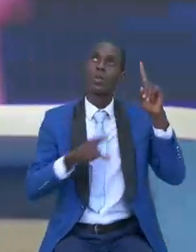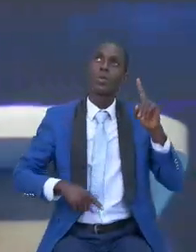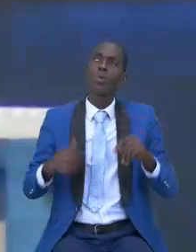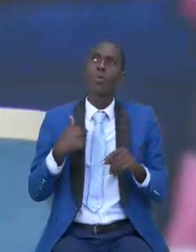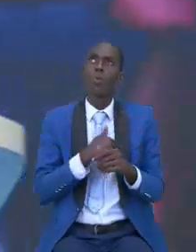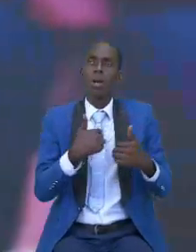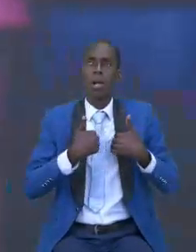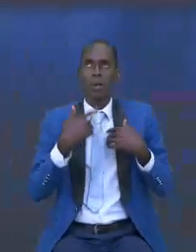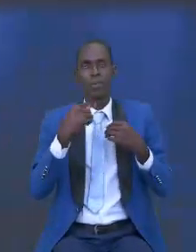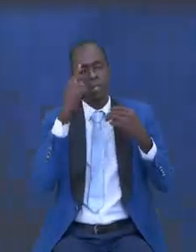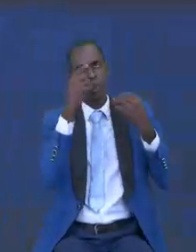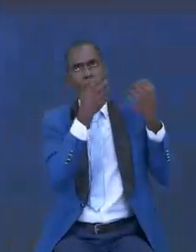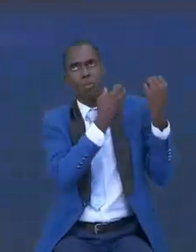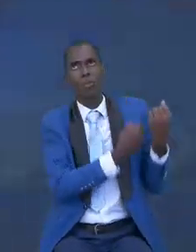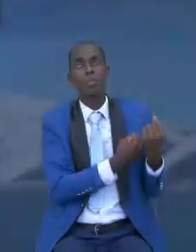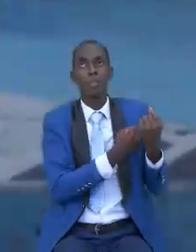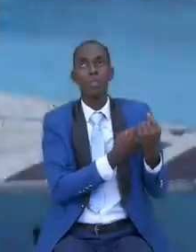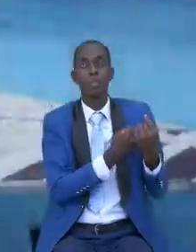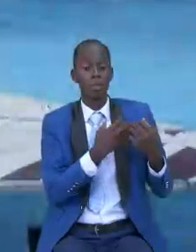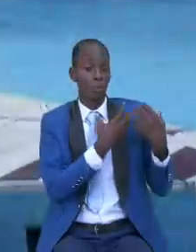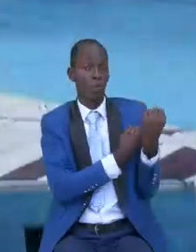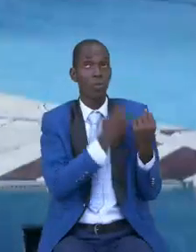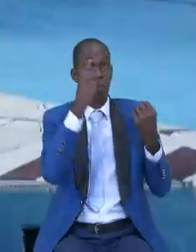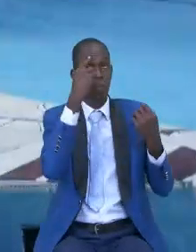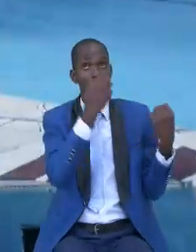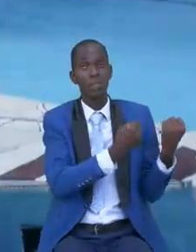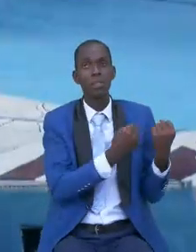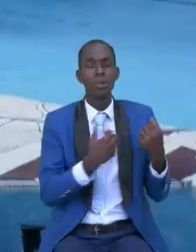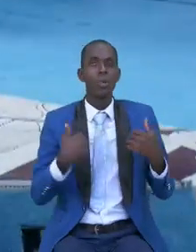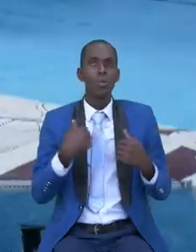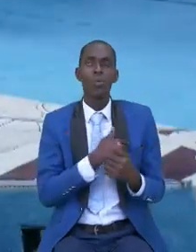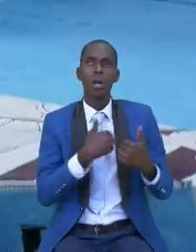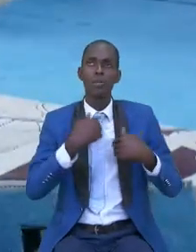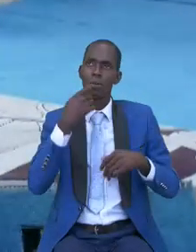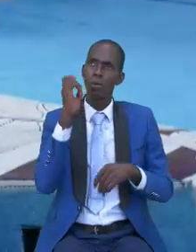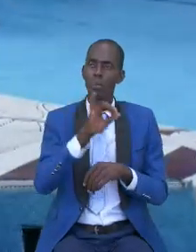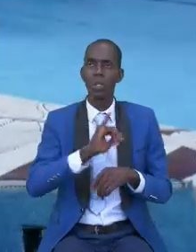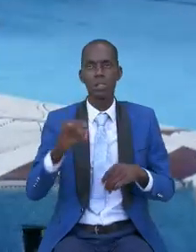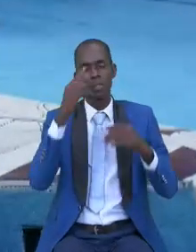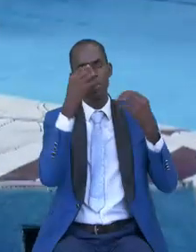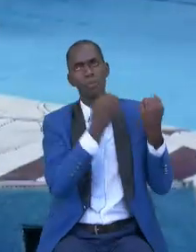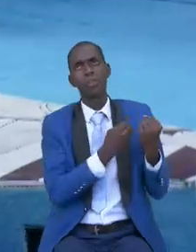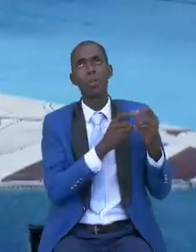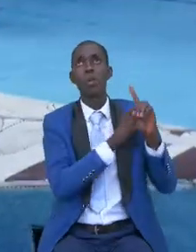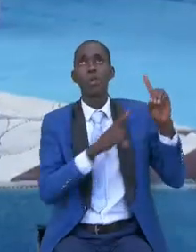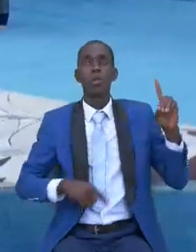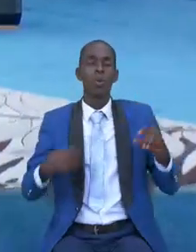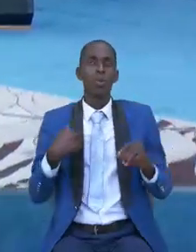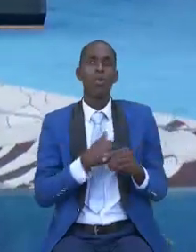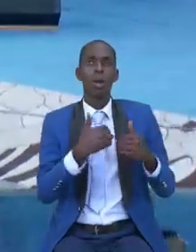confident faith. Lord, we have the commanding faith. Lord, we have the Caleb's